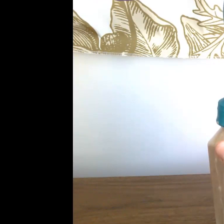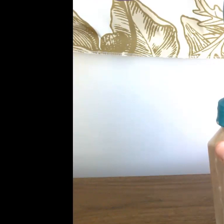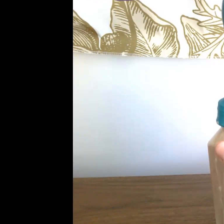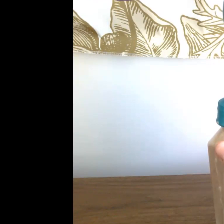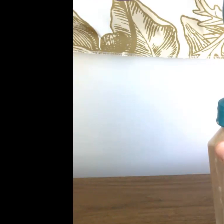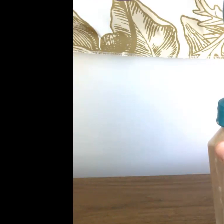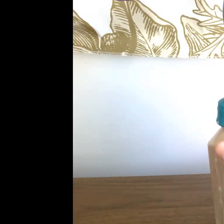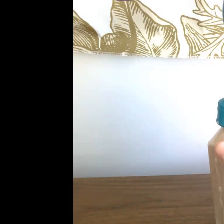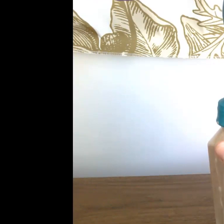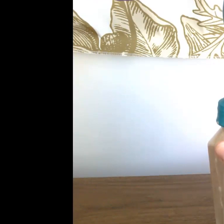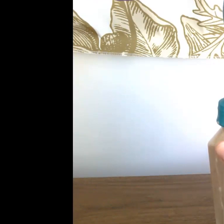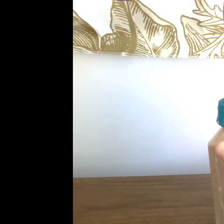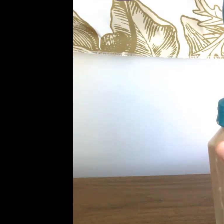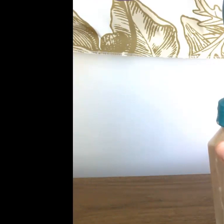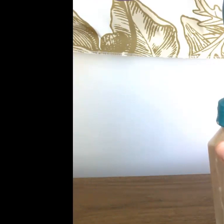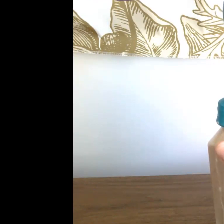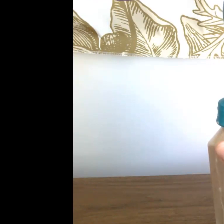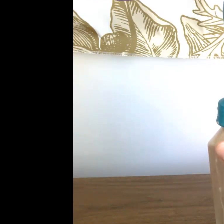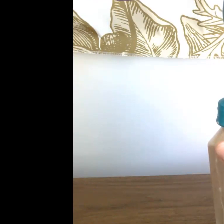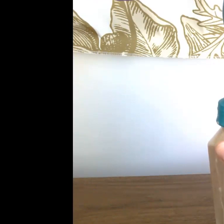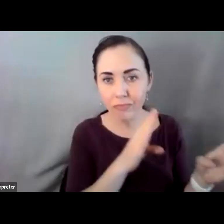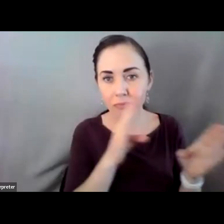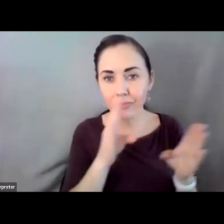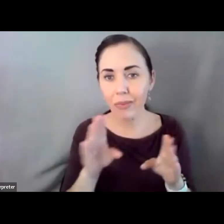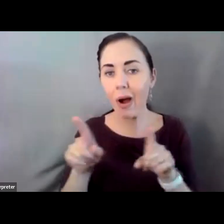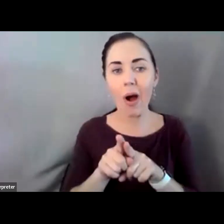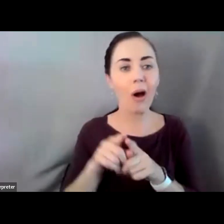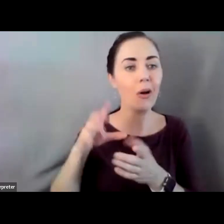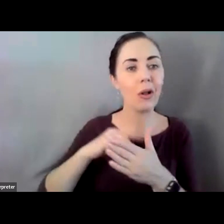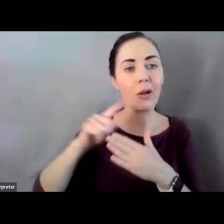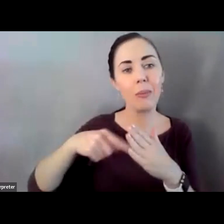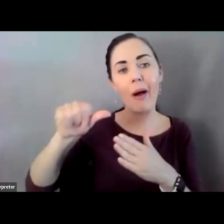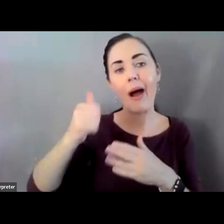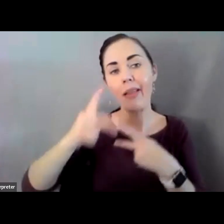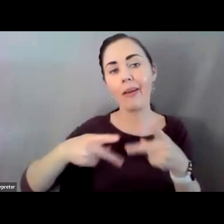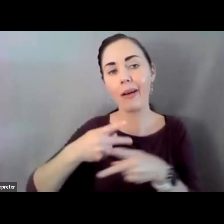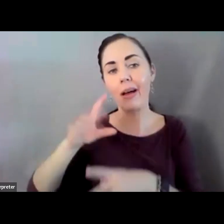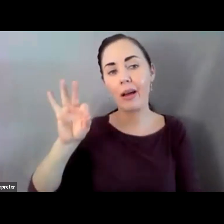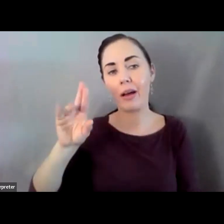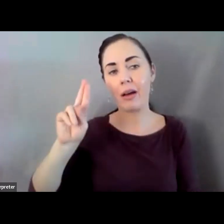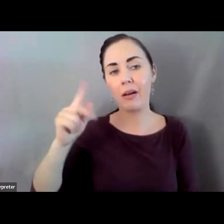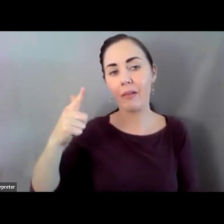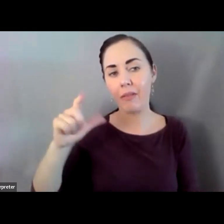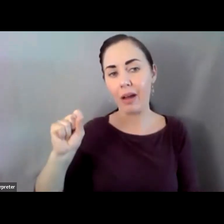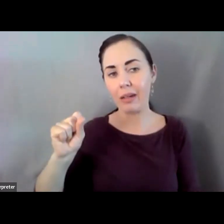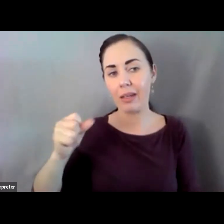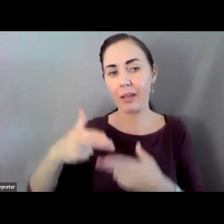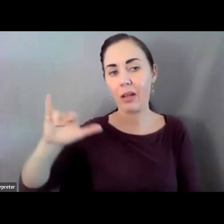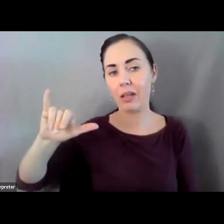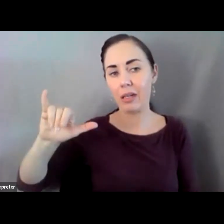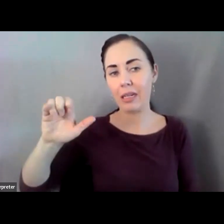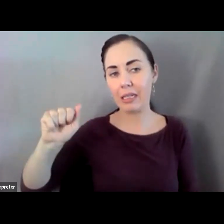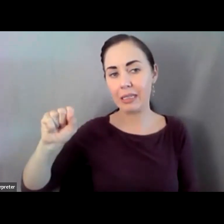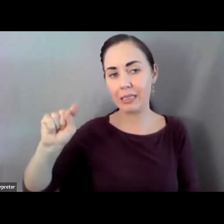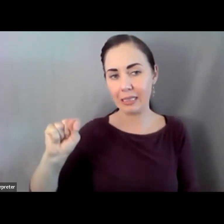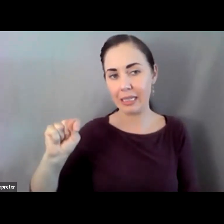things that we like to consume. We've learned about another type of fungus, which is the yeast that we use in our bread and